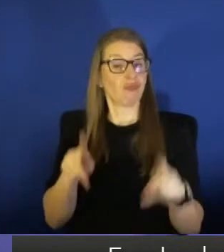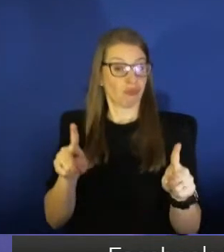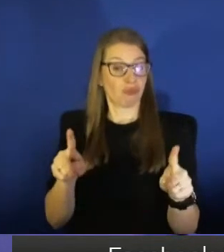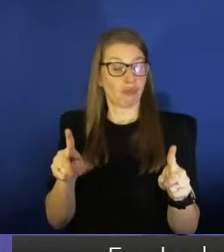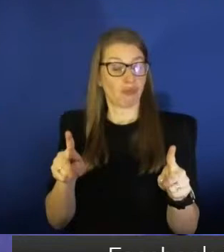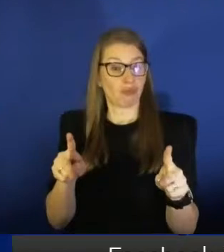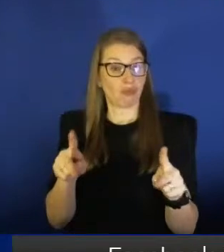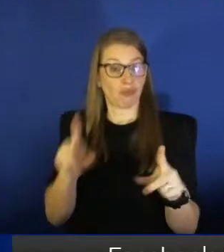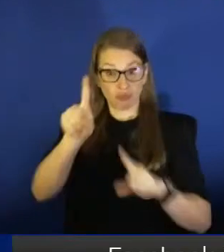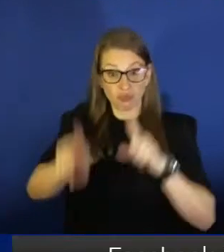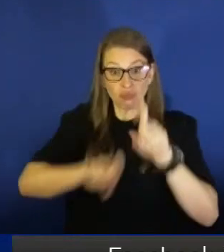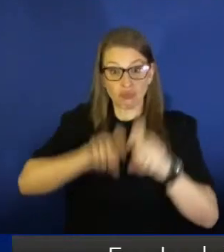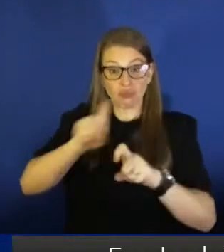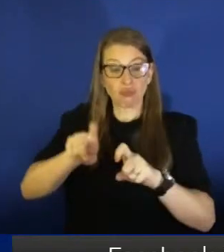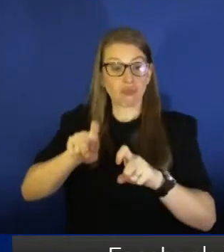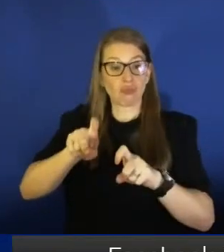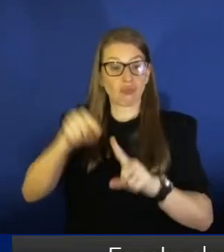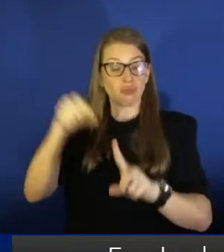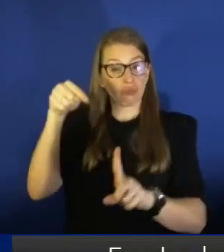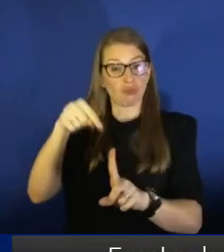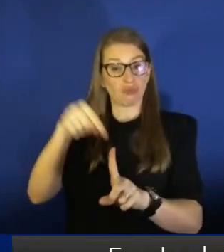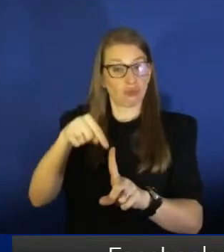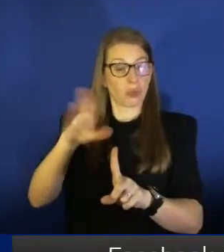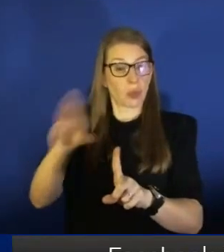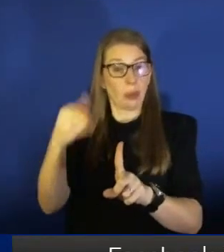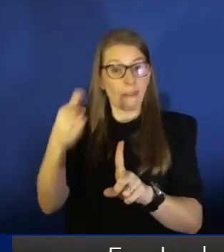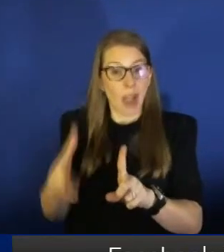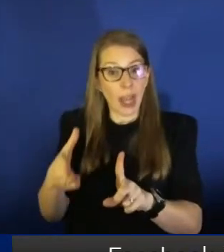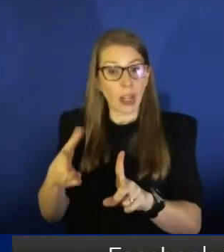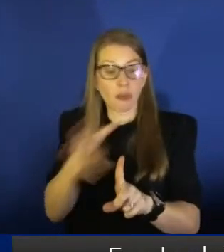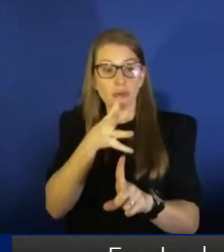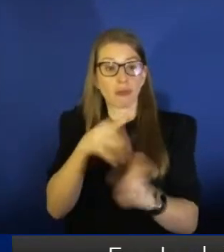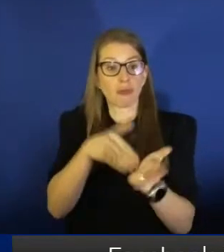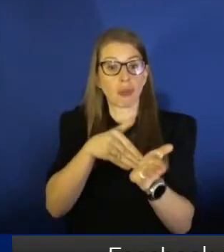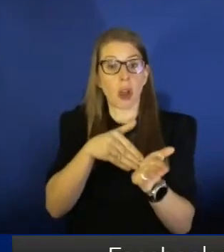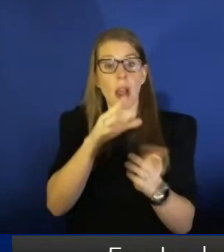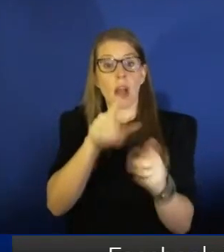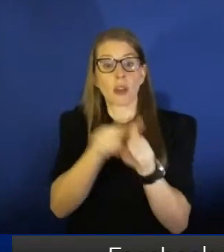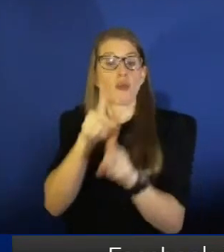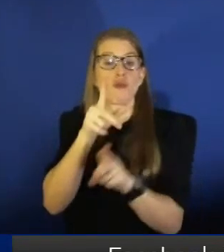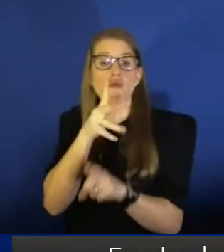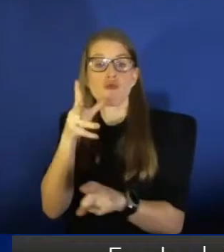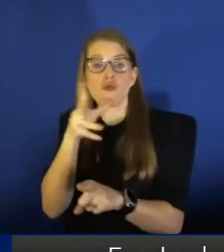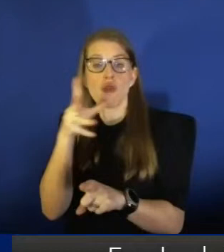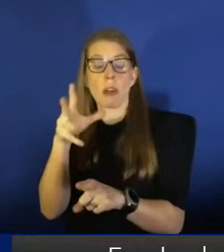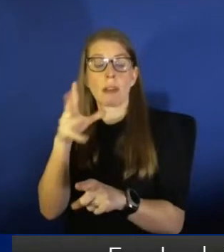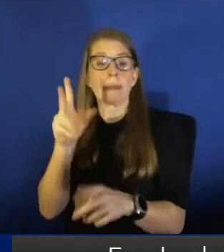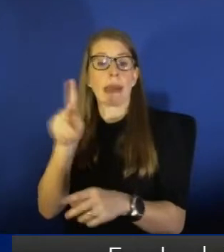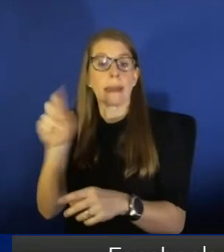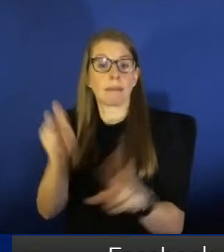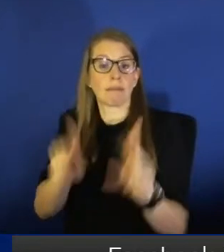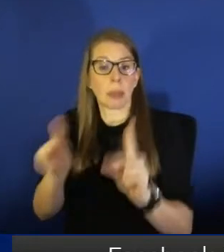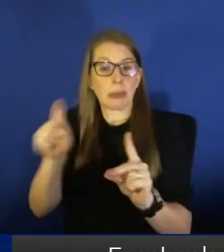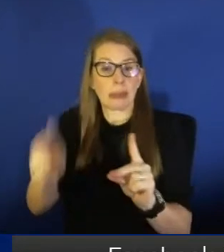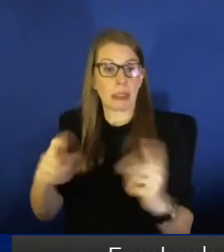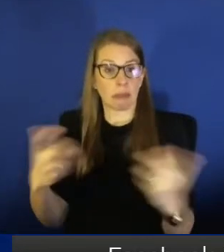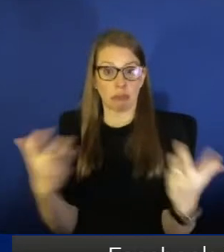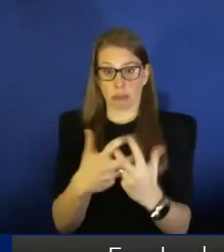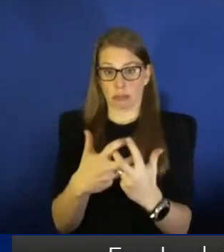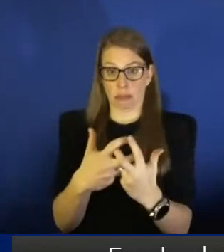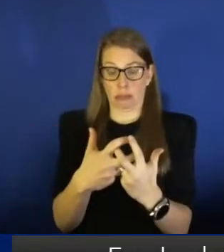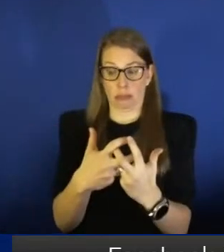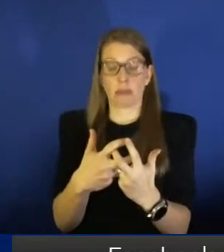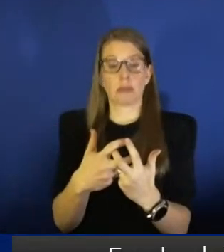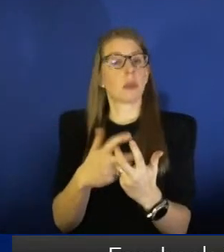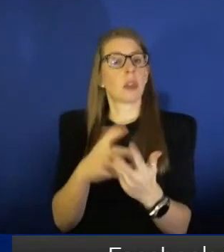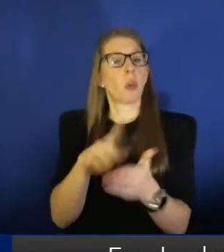the question, what do providers in rural Kansas need to help them in their practice in providing care to patients